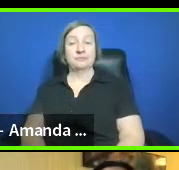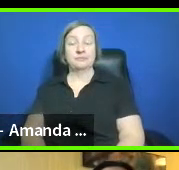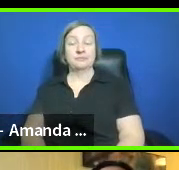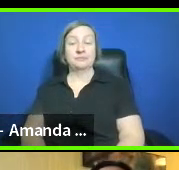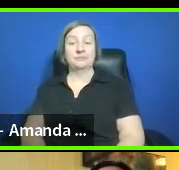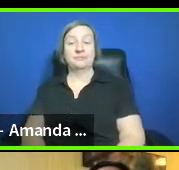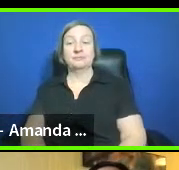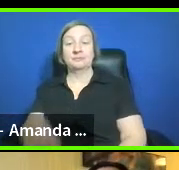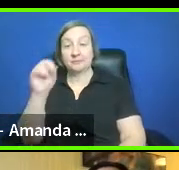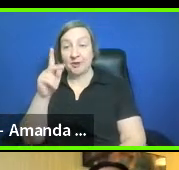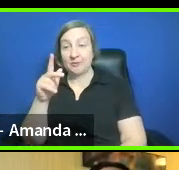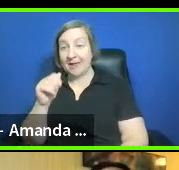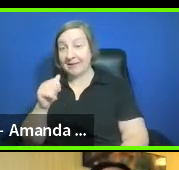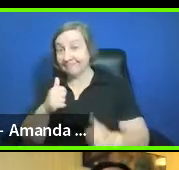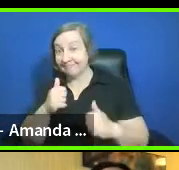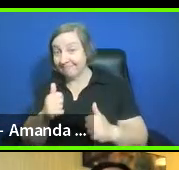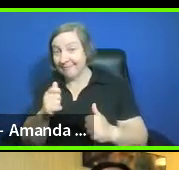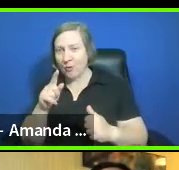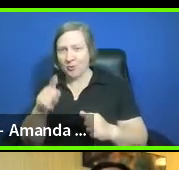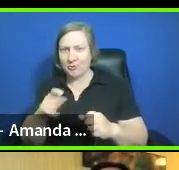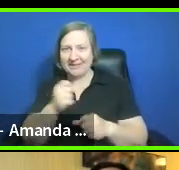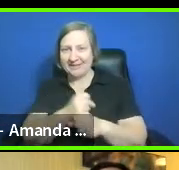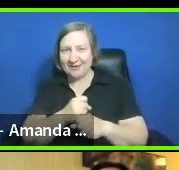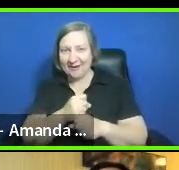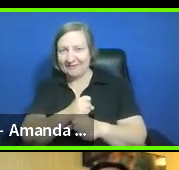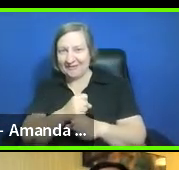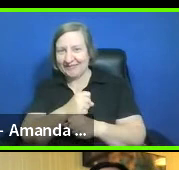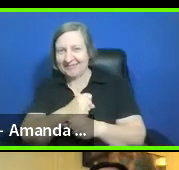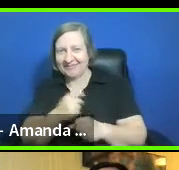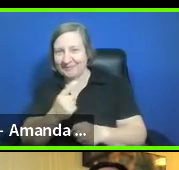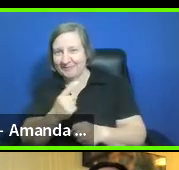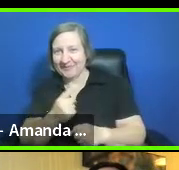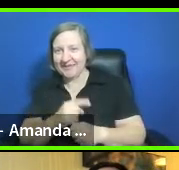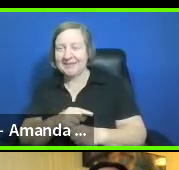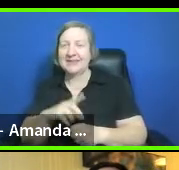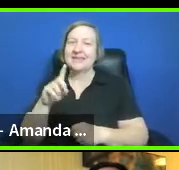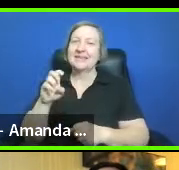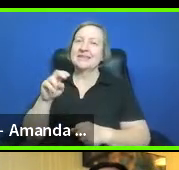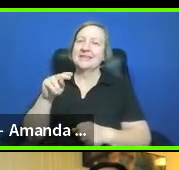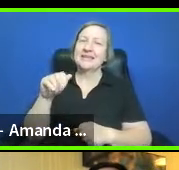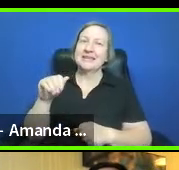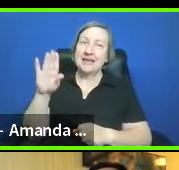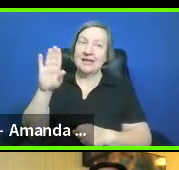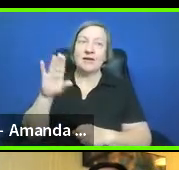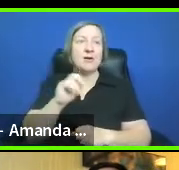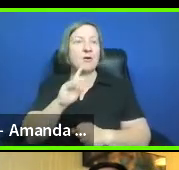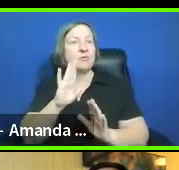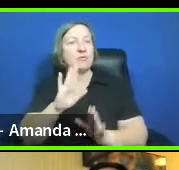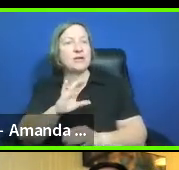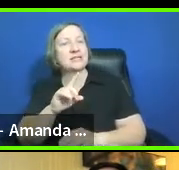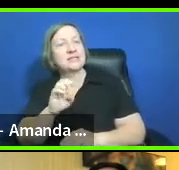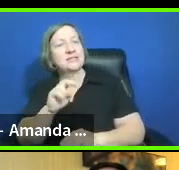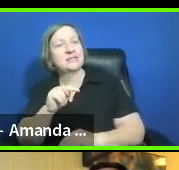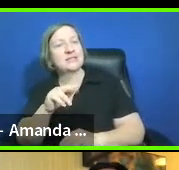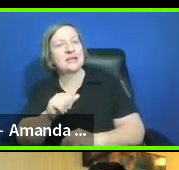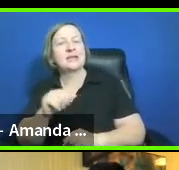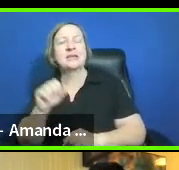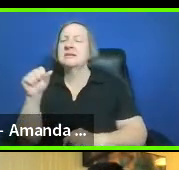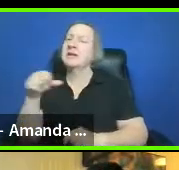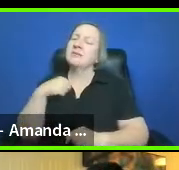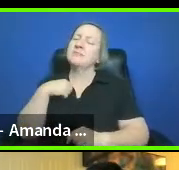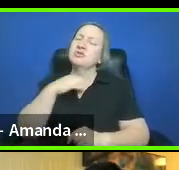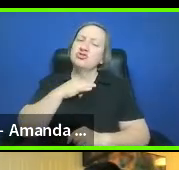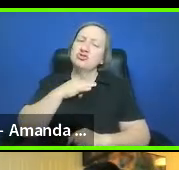Okay, nailed it, or everybody needs a cup of coffee. Dina has her hand up. Dina? Oh, great, Dina. Hi, just curious